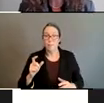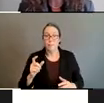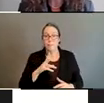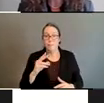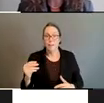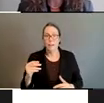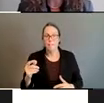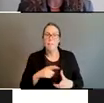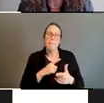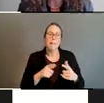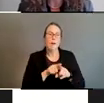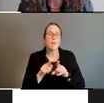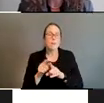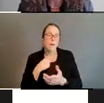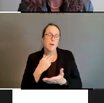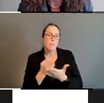some resources as well.